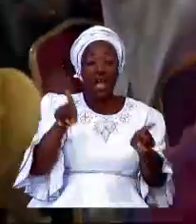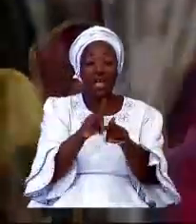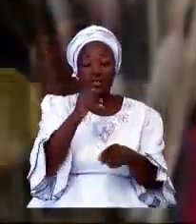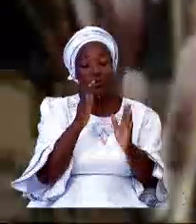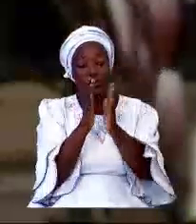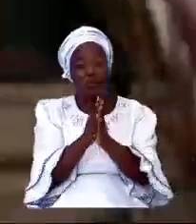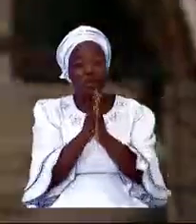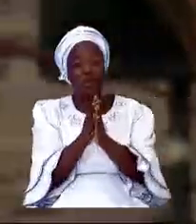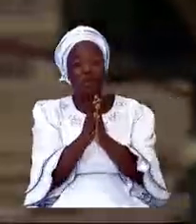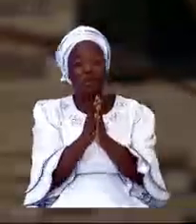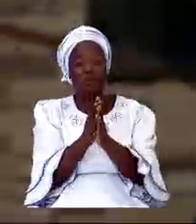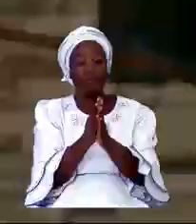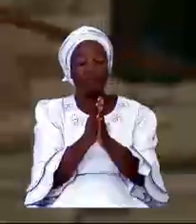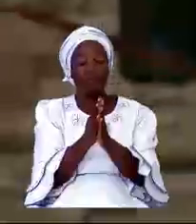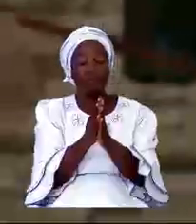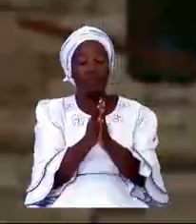as you drink,